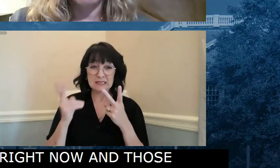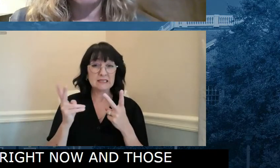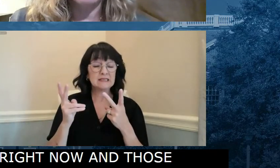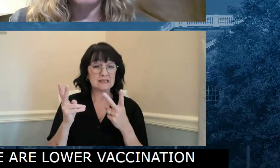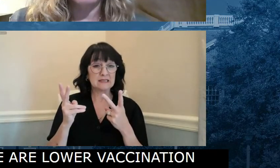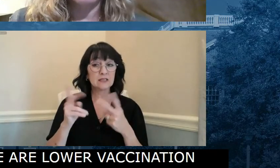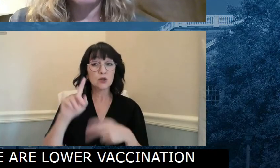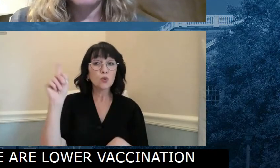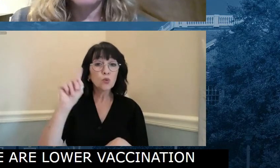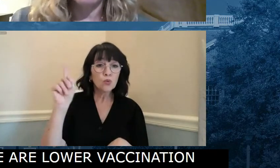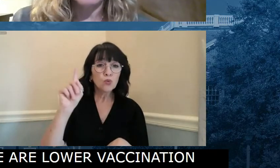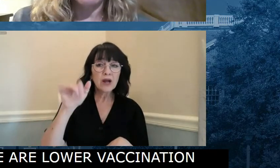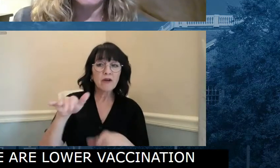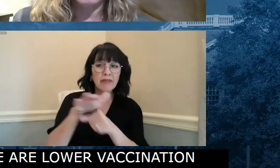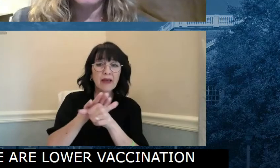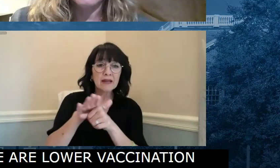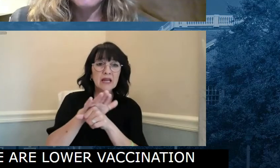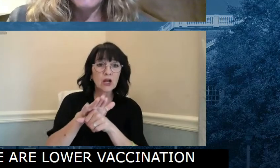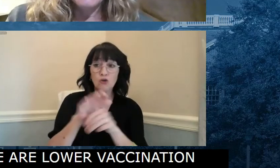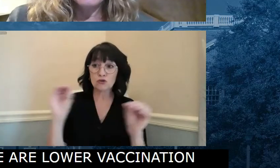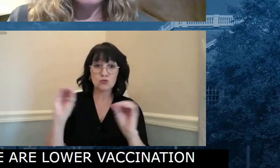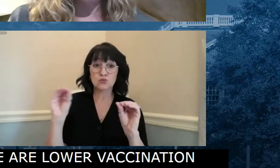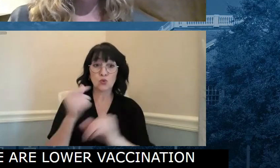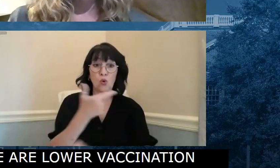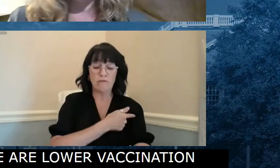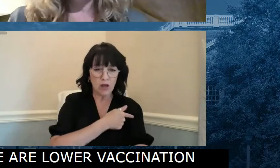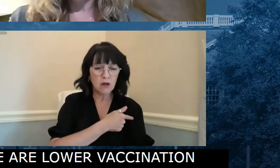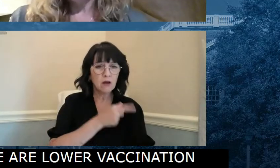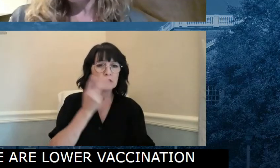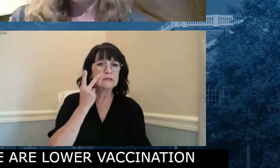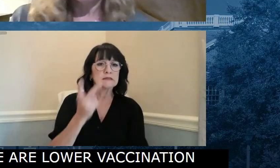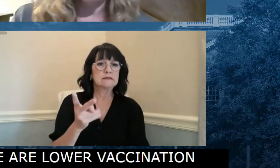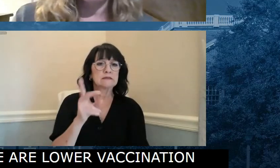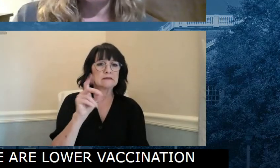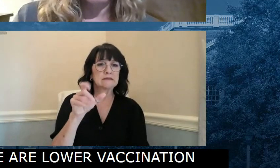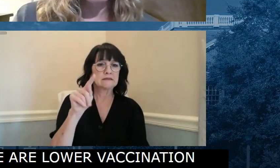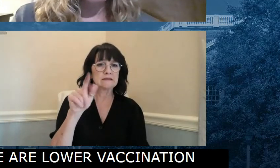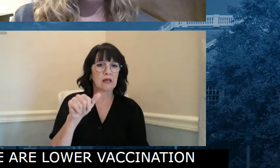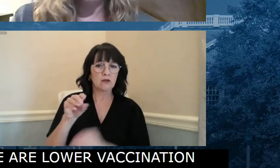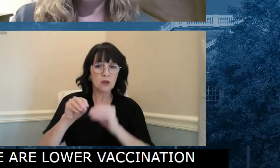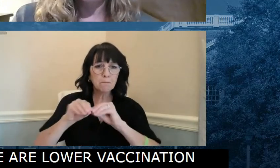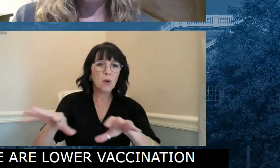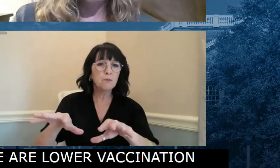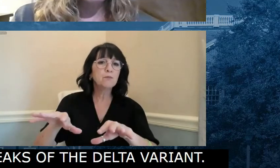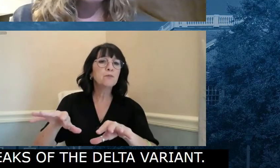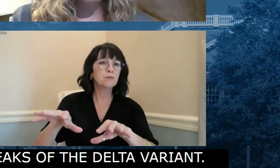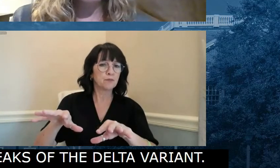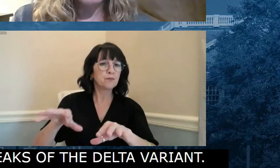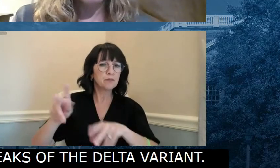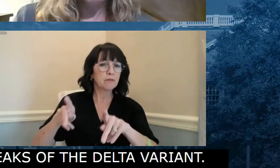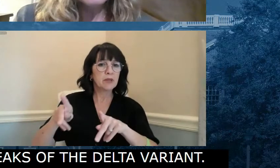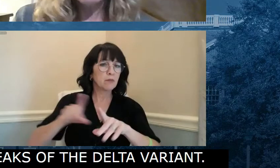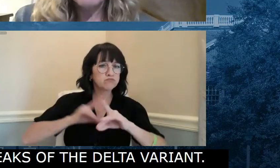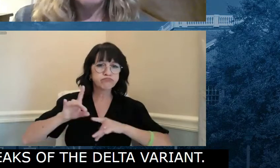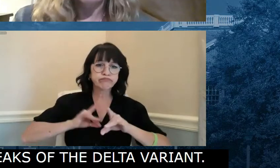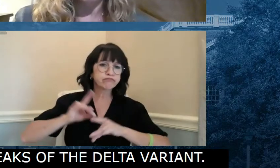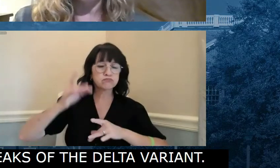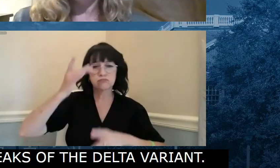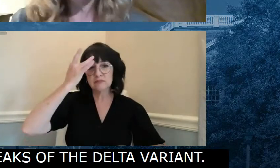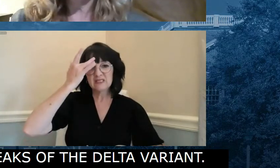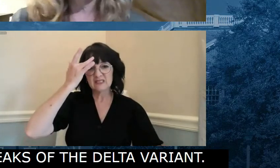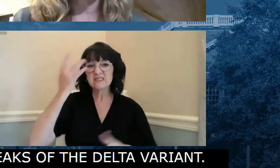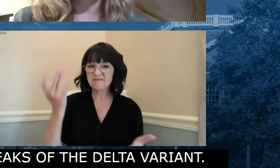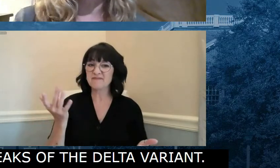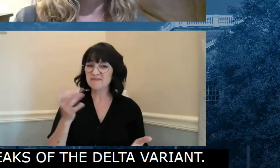outbreaks of the Delta variant. And so we are concerned, as the governor was saying, we still have an